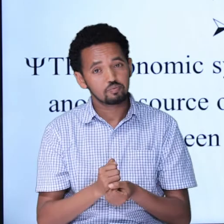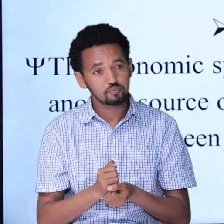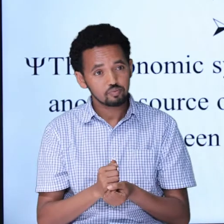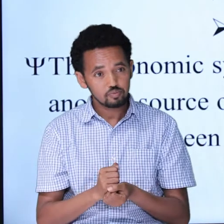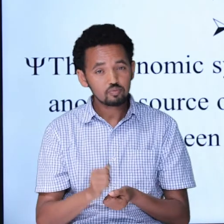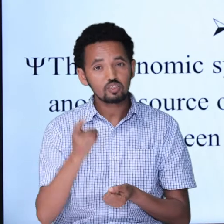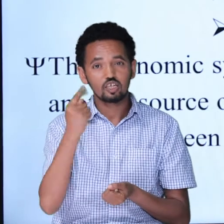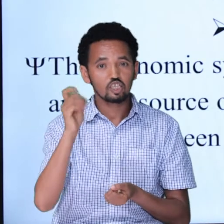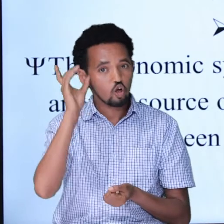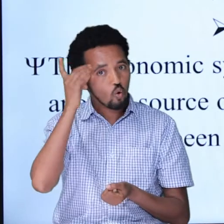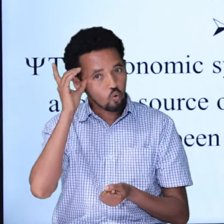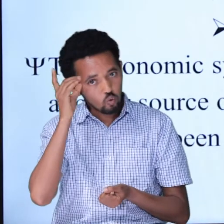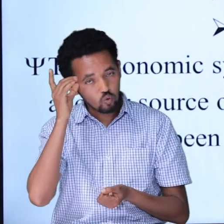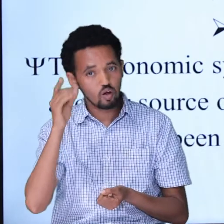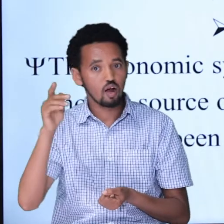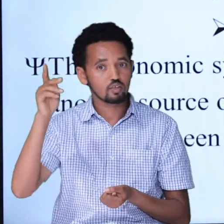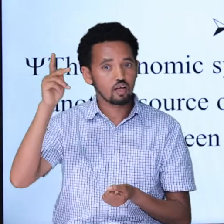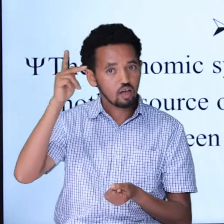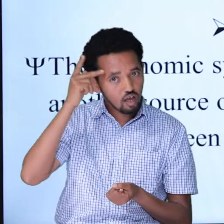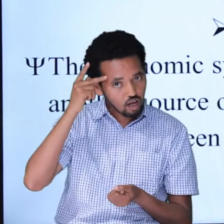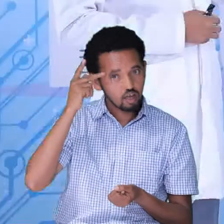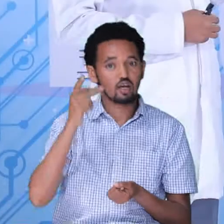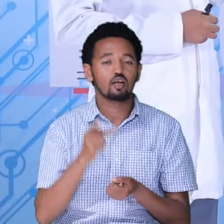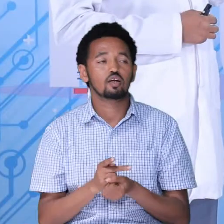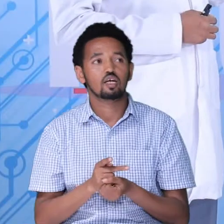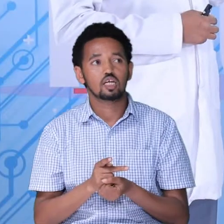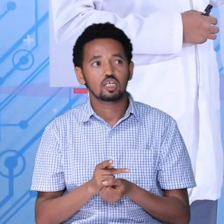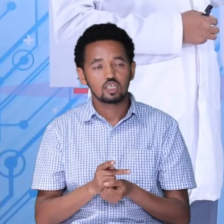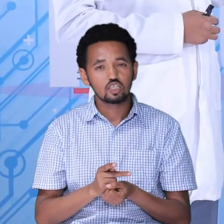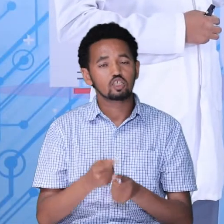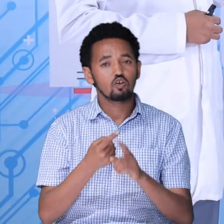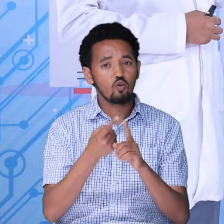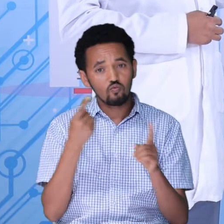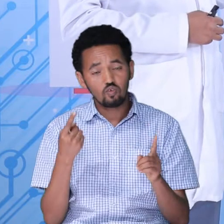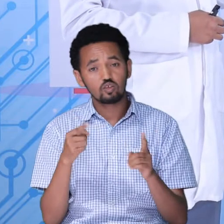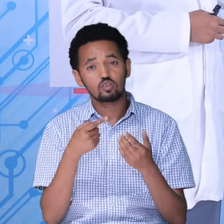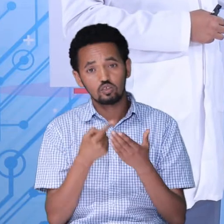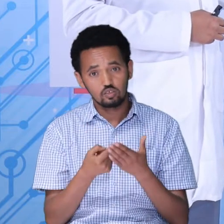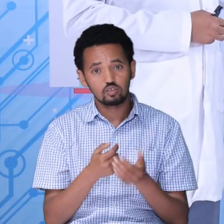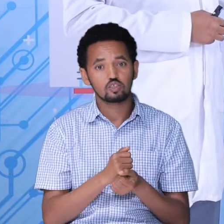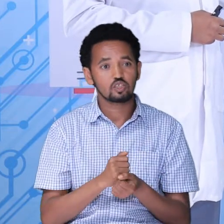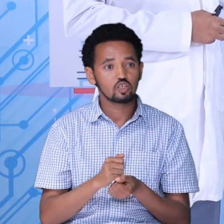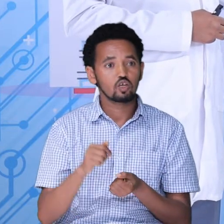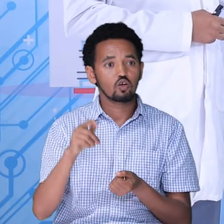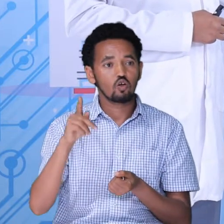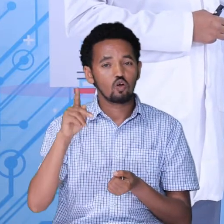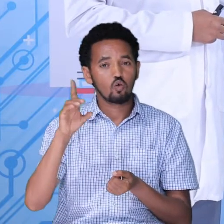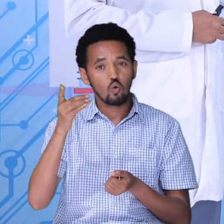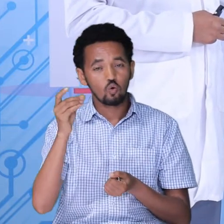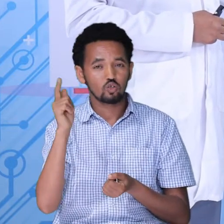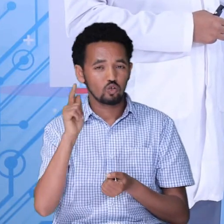the Congo-Katanga crisis. The Katanga conflict in Congo-Kinshasa. By the way,